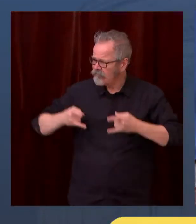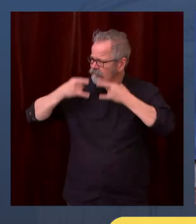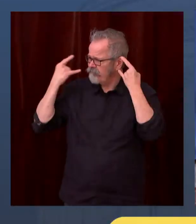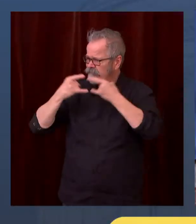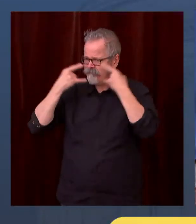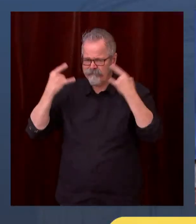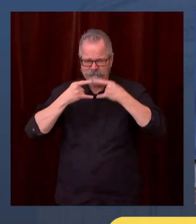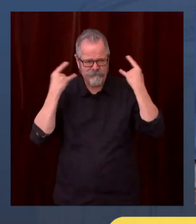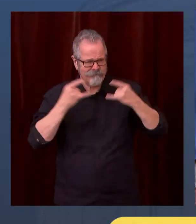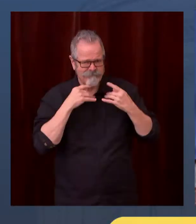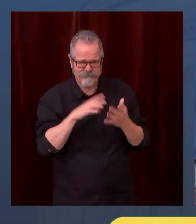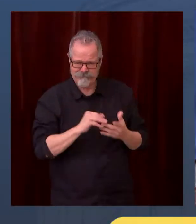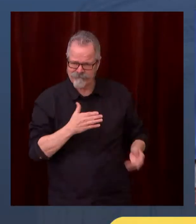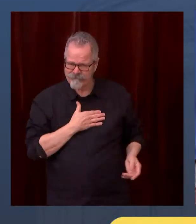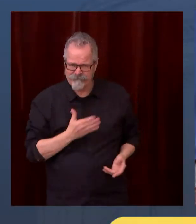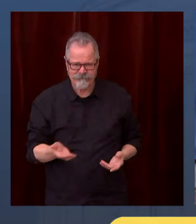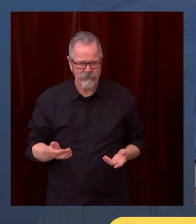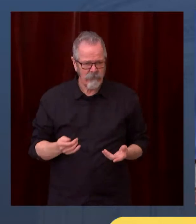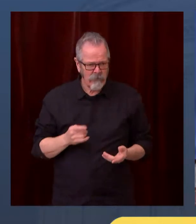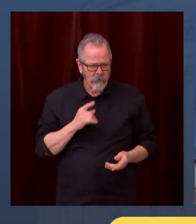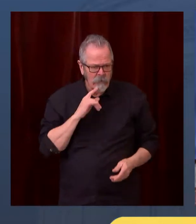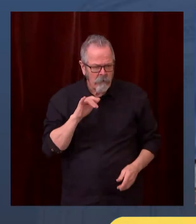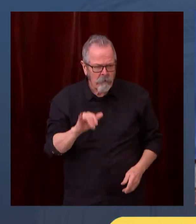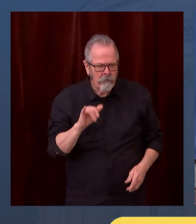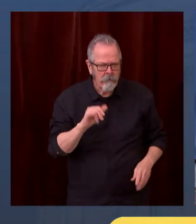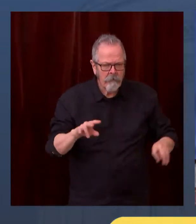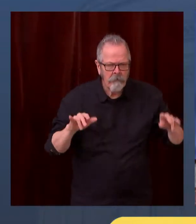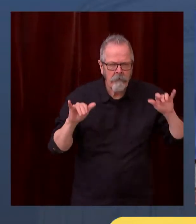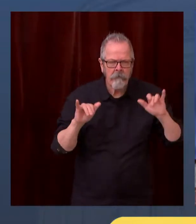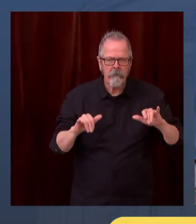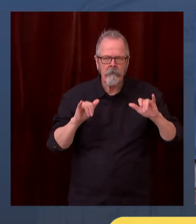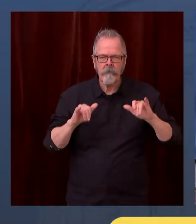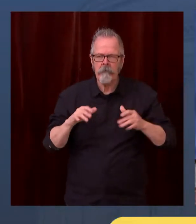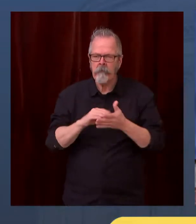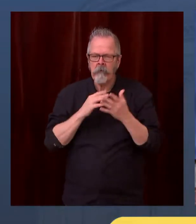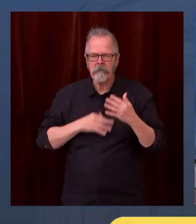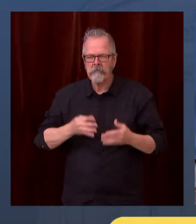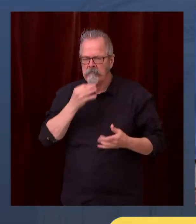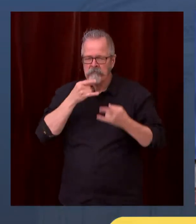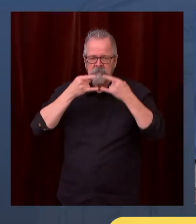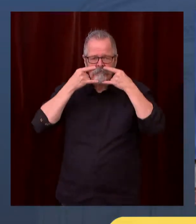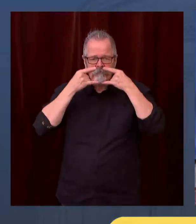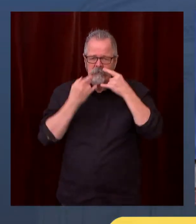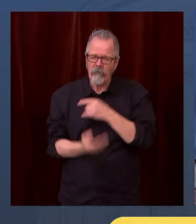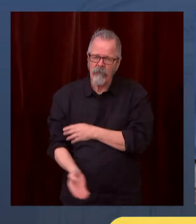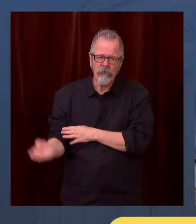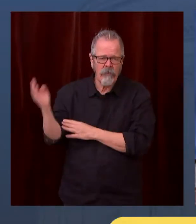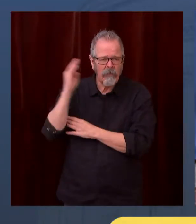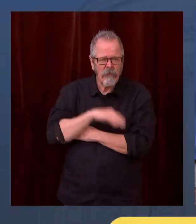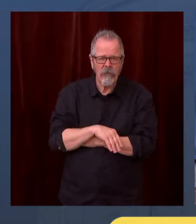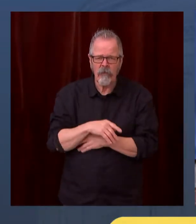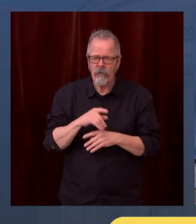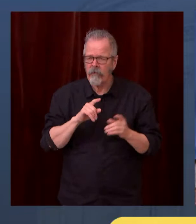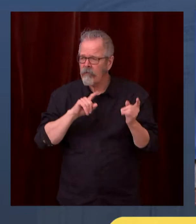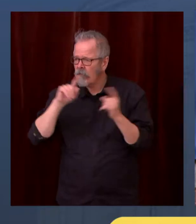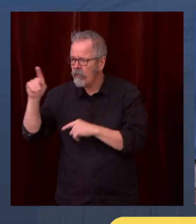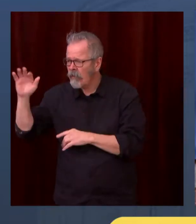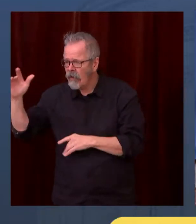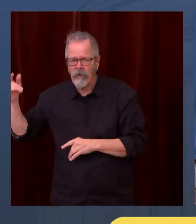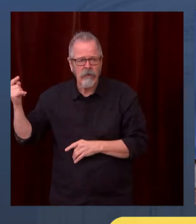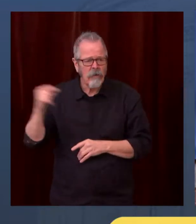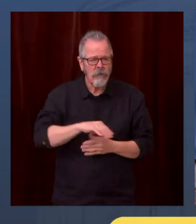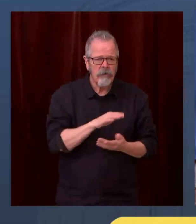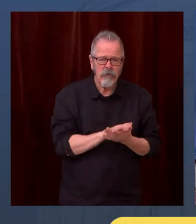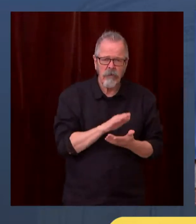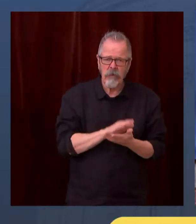tell you is that the students are really good at wearing their masks. So he returned back to Buckley and has now been